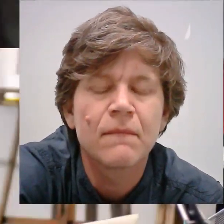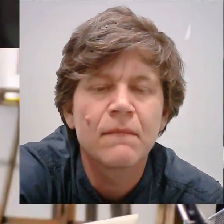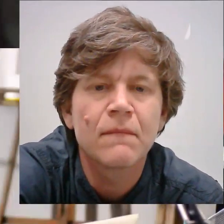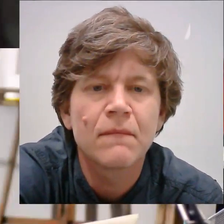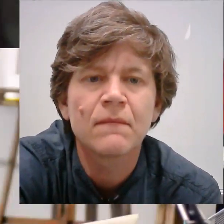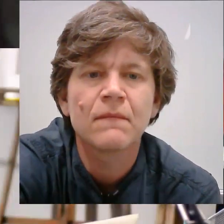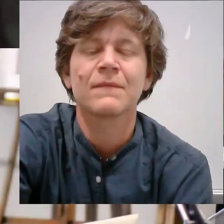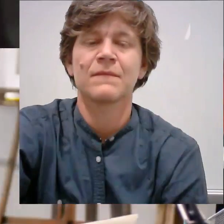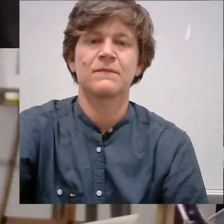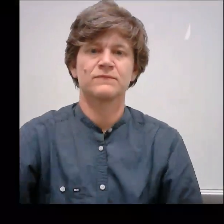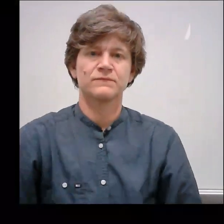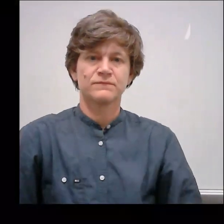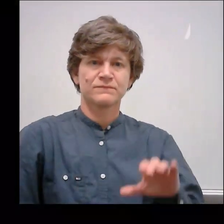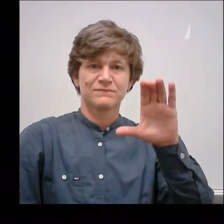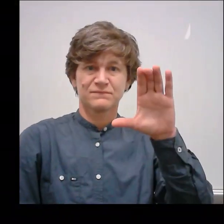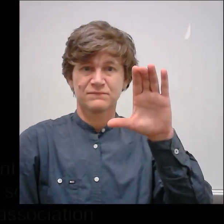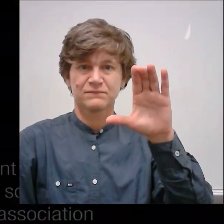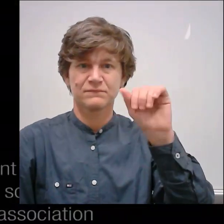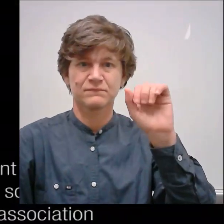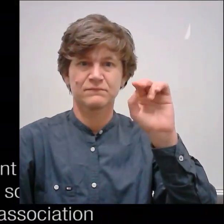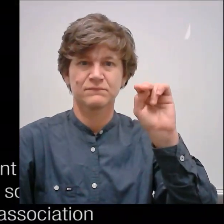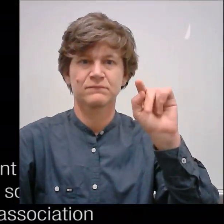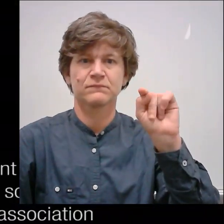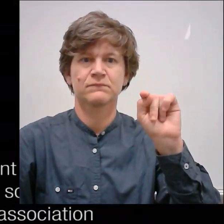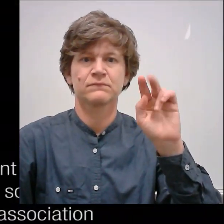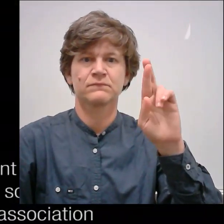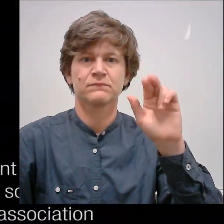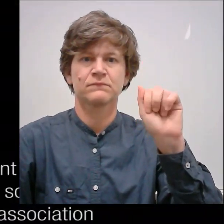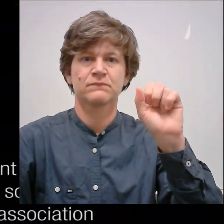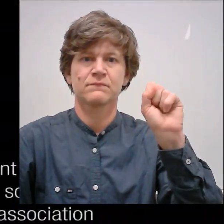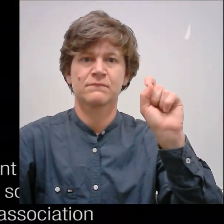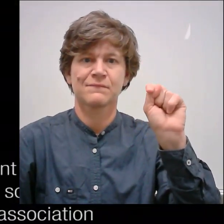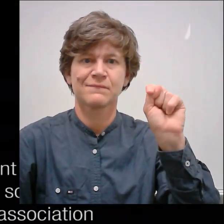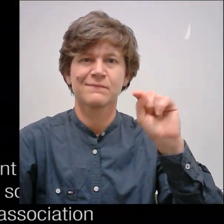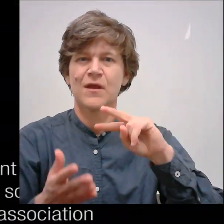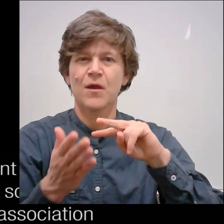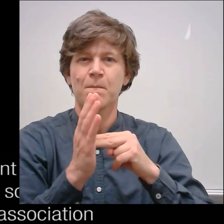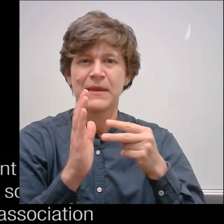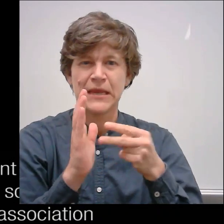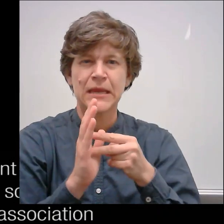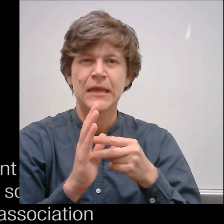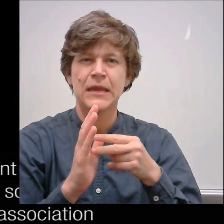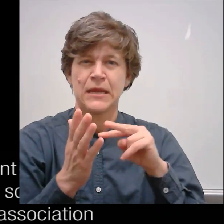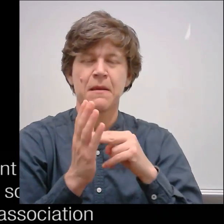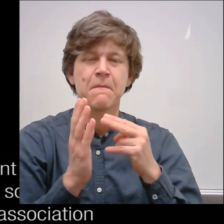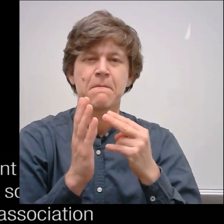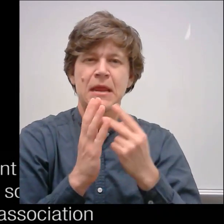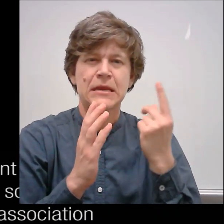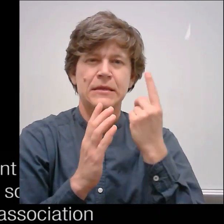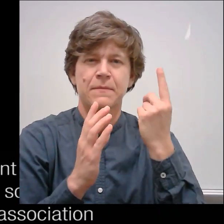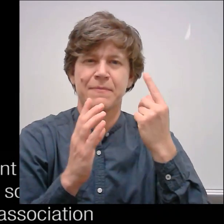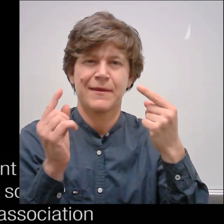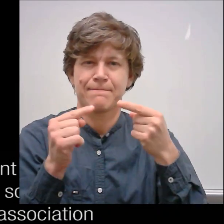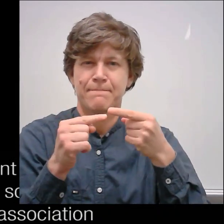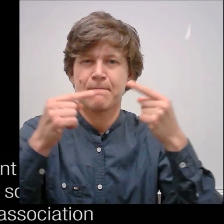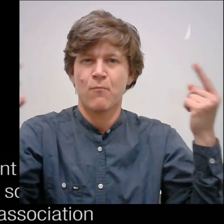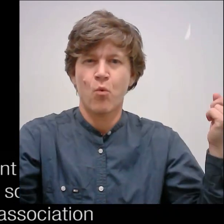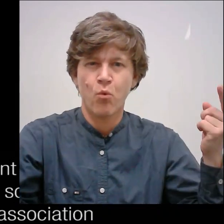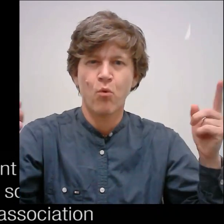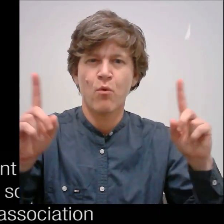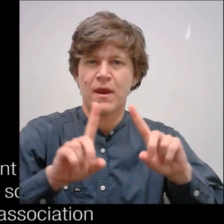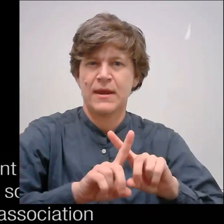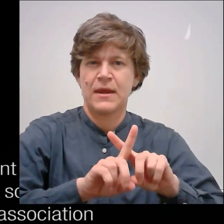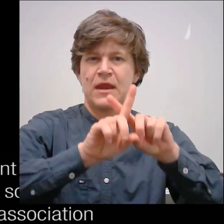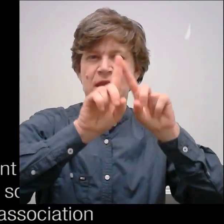So, what is contrast? Contrast is the state of being strikingly different from something else, typically something in juxtaposition